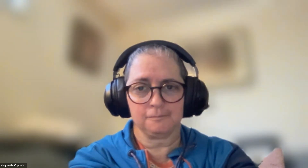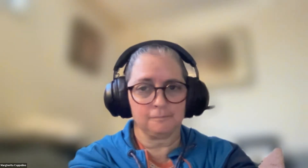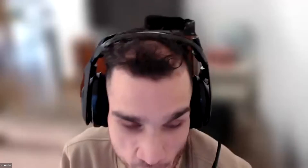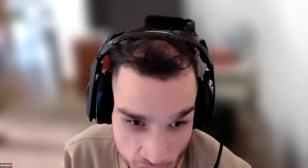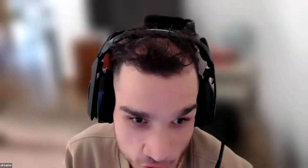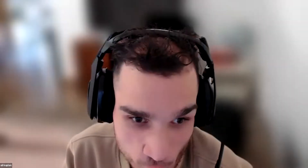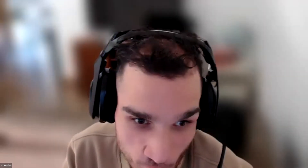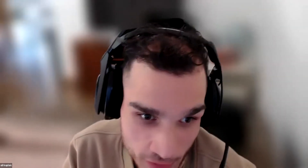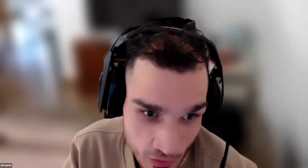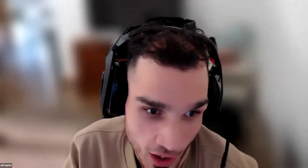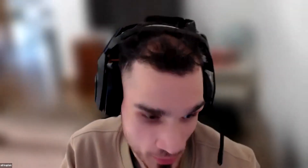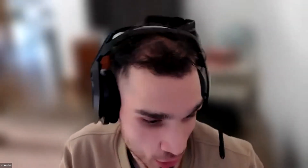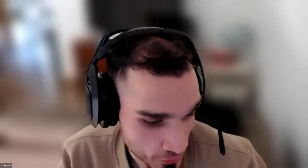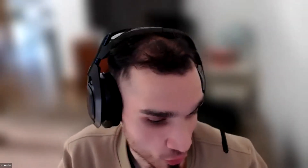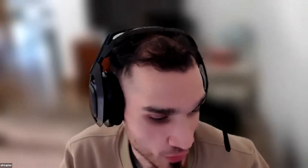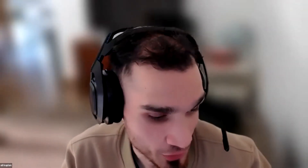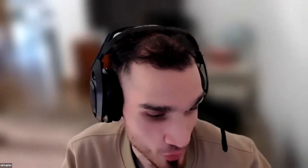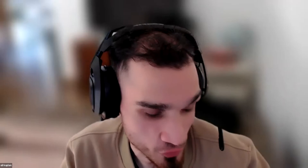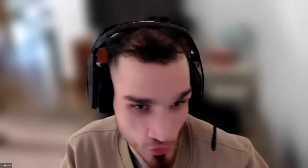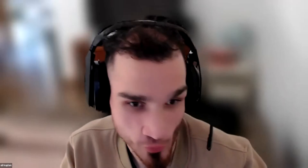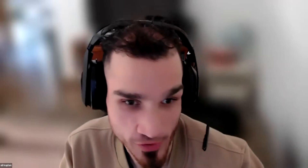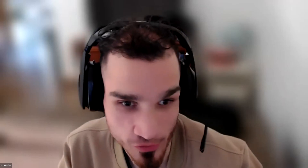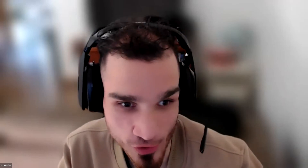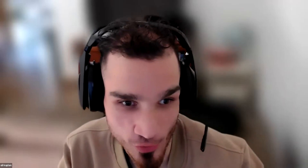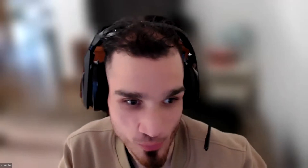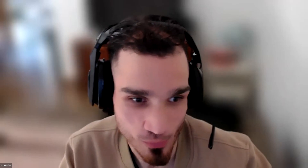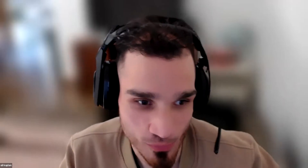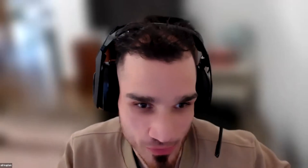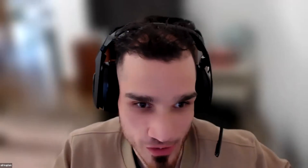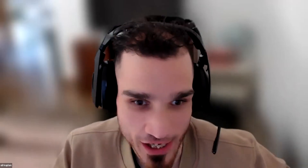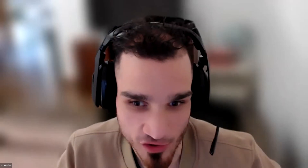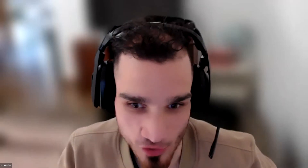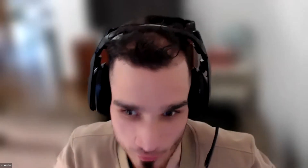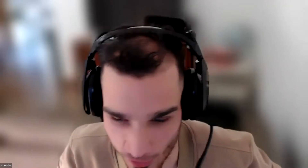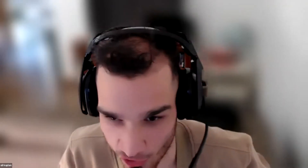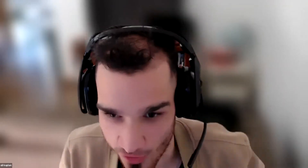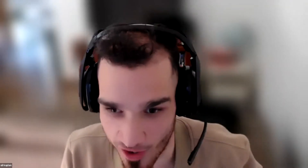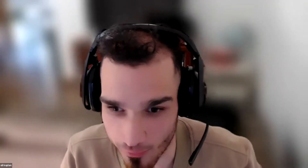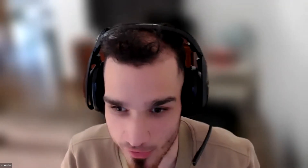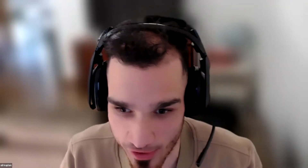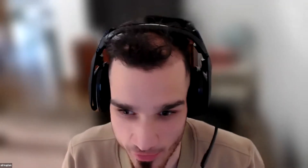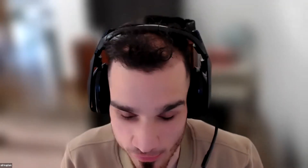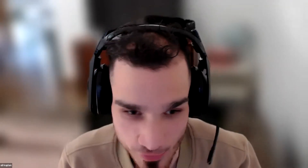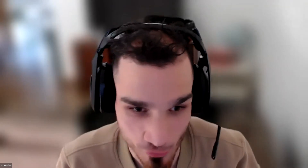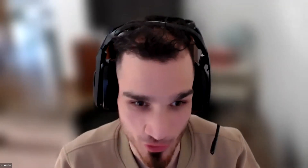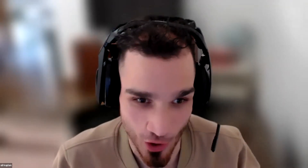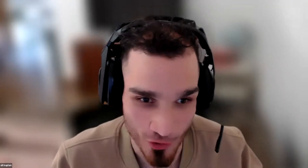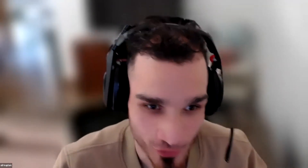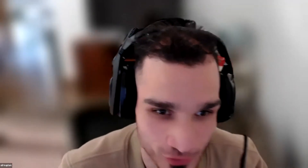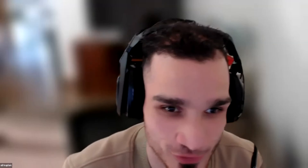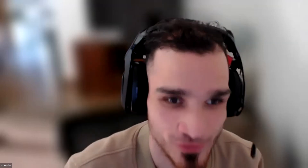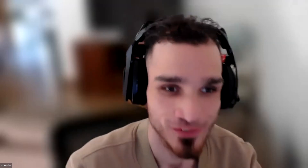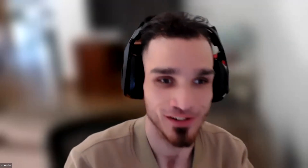If any of the presenters would like to ask me anything or vice versa, so we can, you know, engage in conversation if I've missed anything. There was a